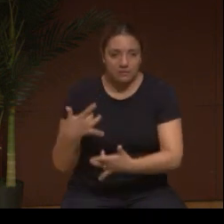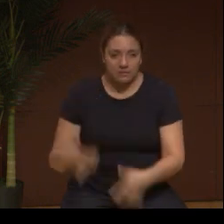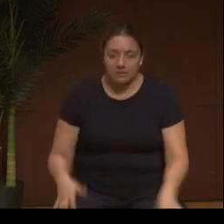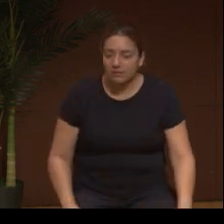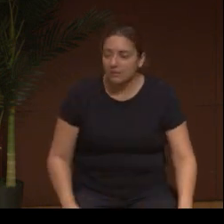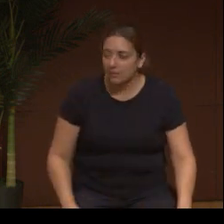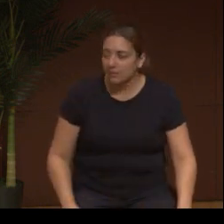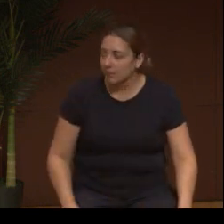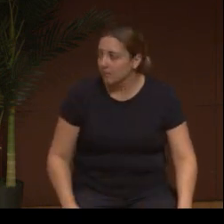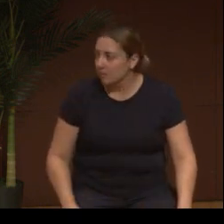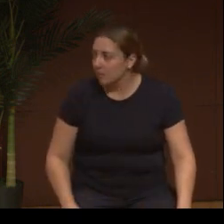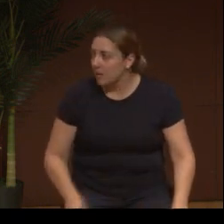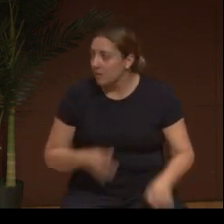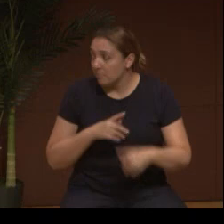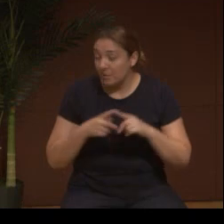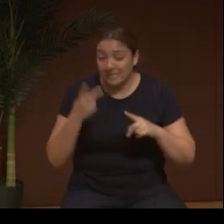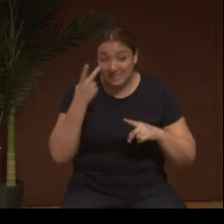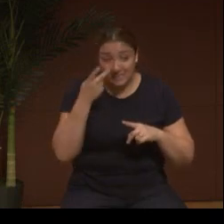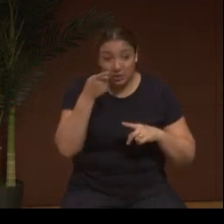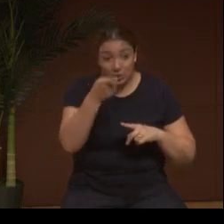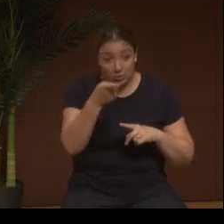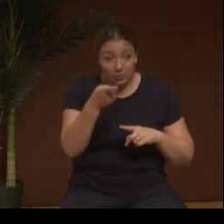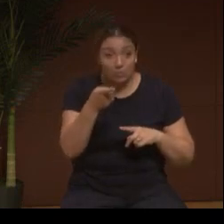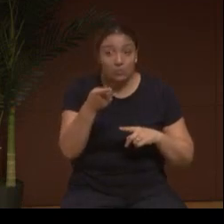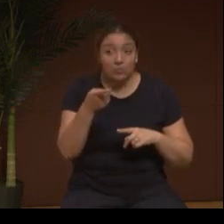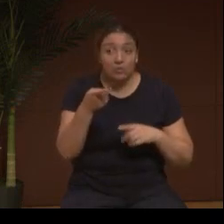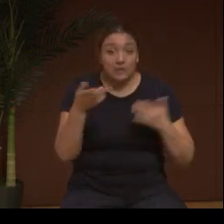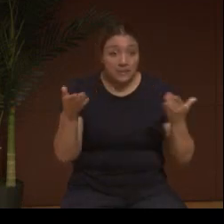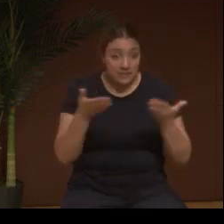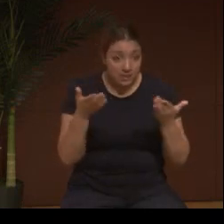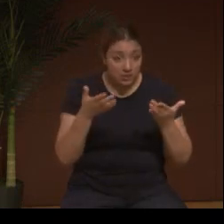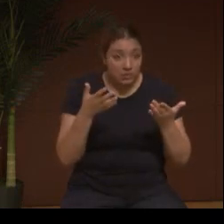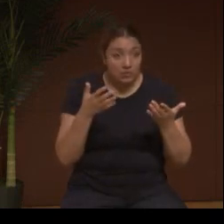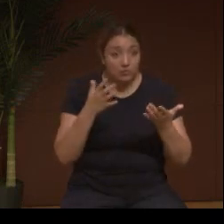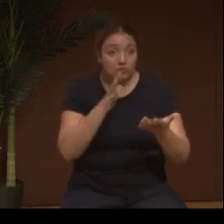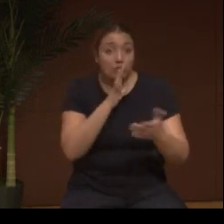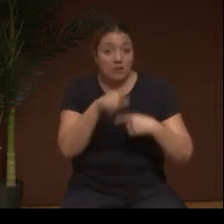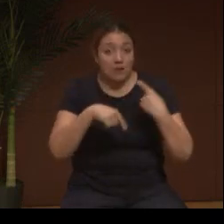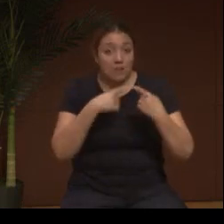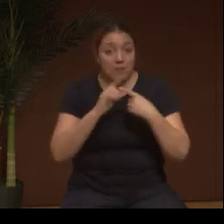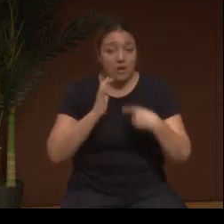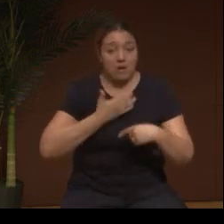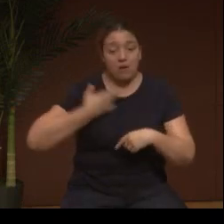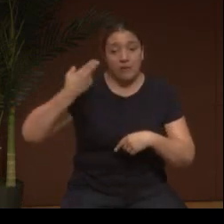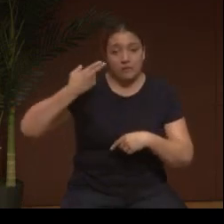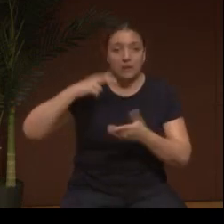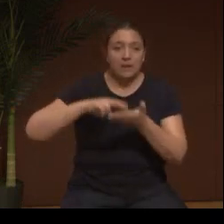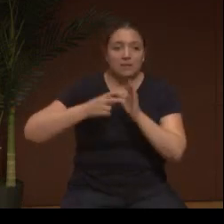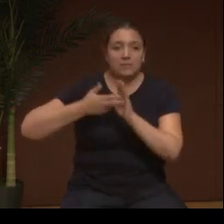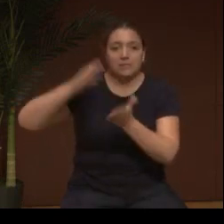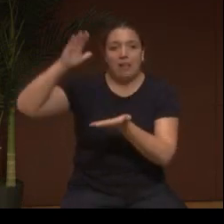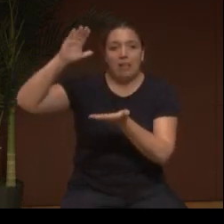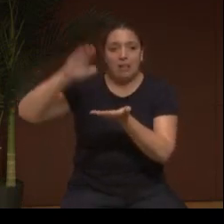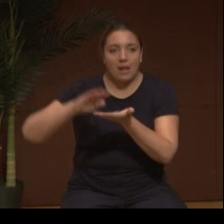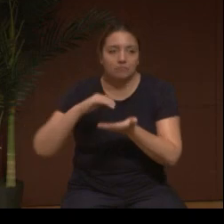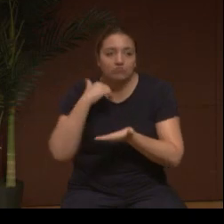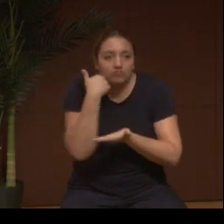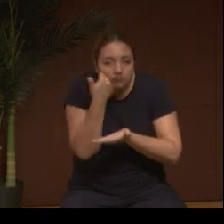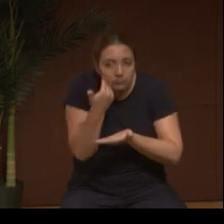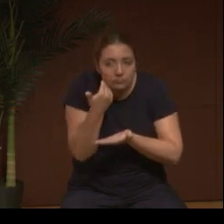Then she said, but seeing you here studying this and talking about our history makes people less ashamed to be Carib.